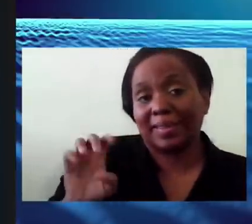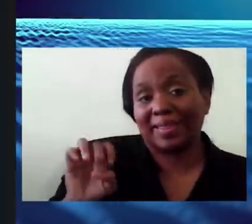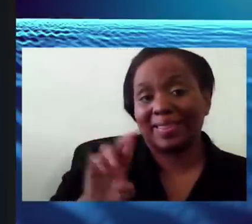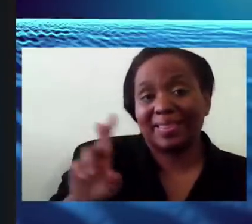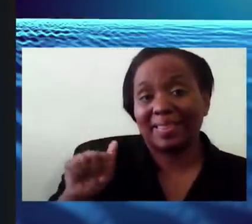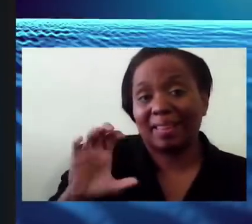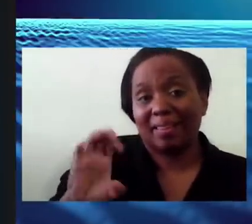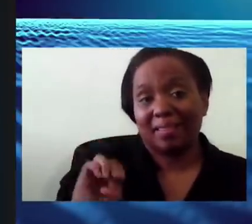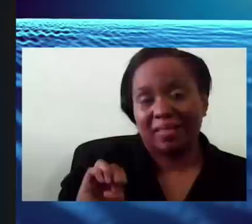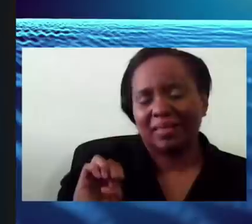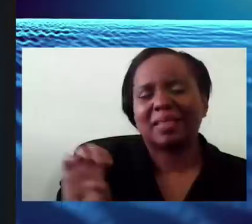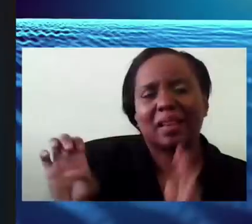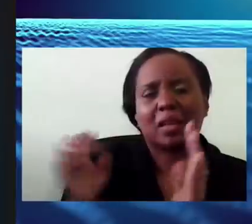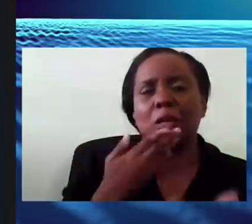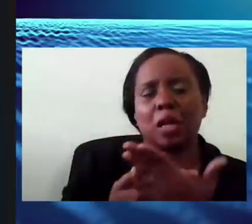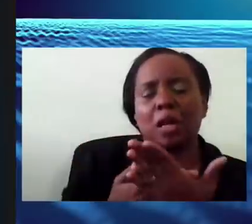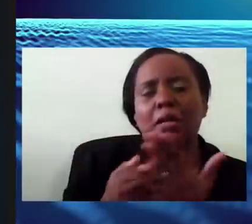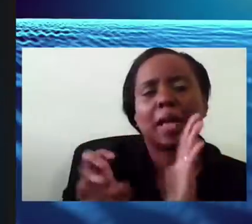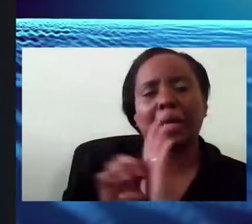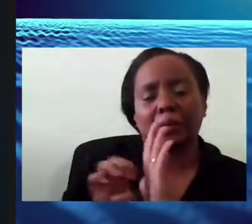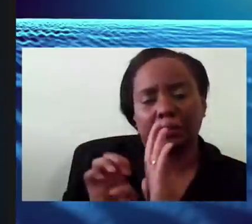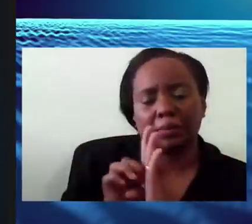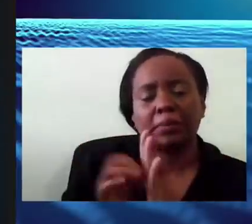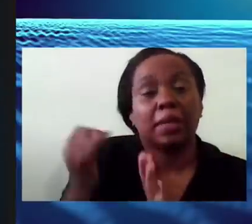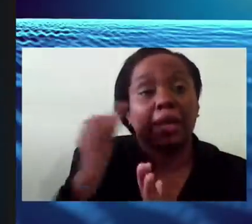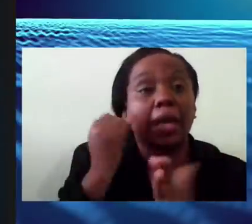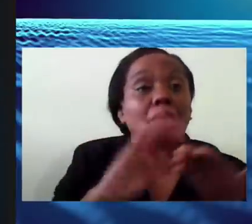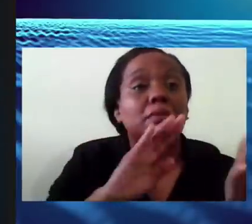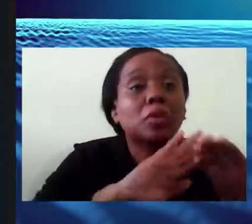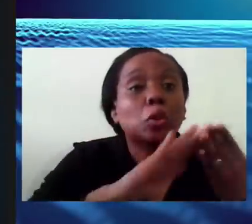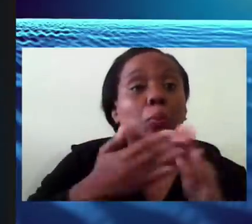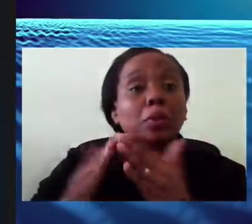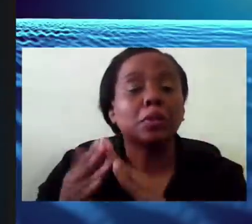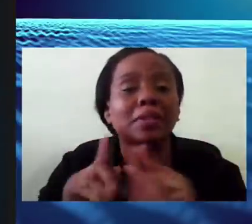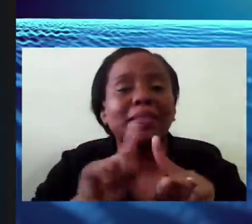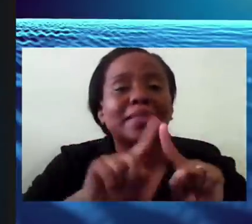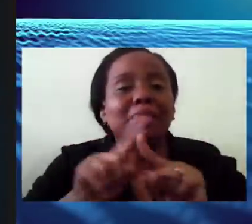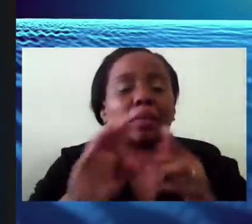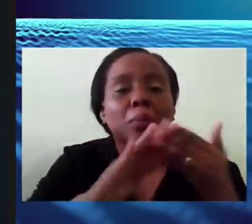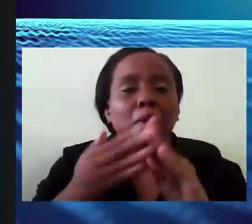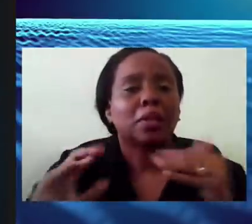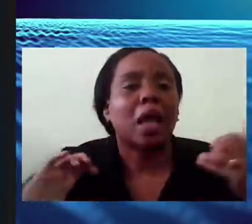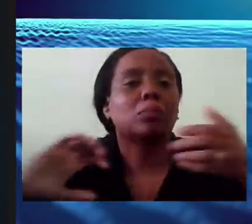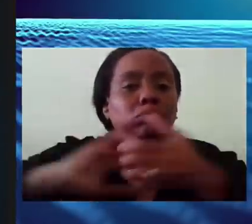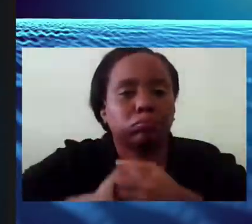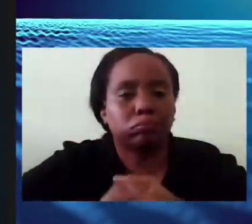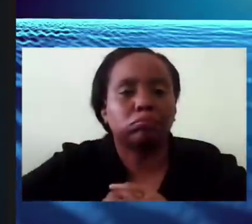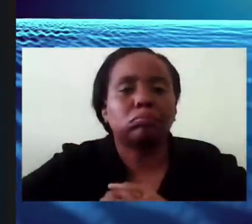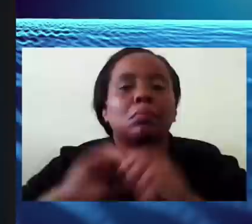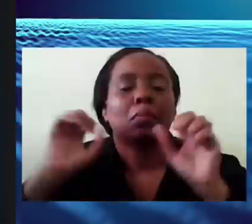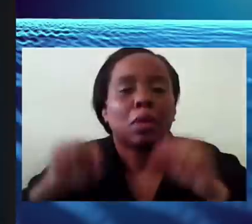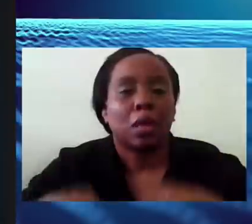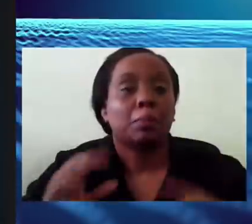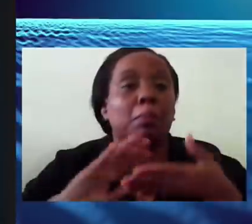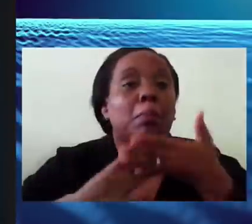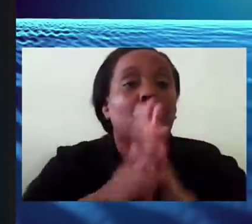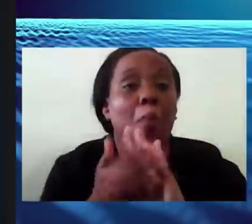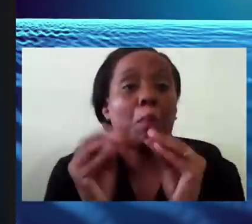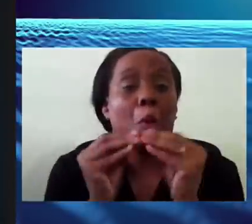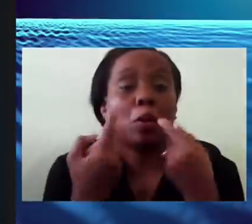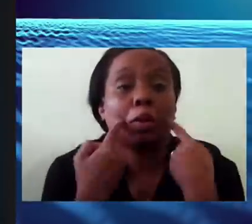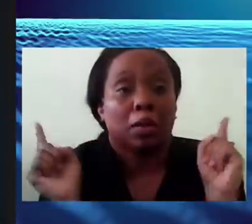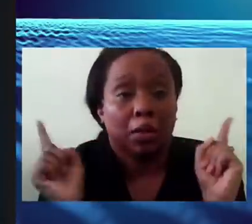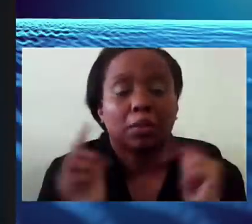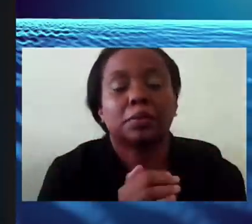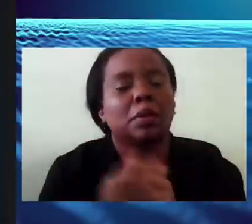band together, we can get it done a lot more quickly and a lot more effectively. While we are suffering through